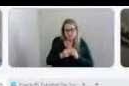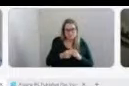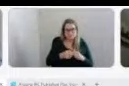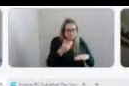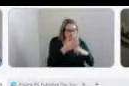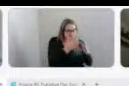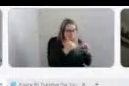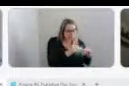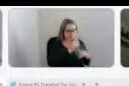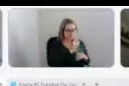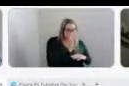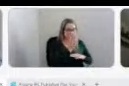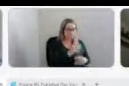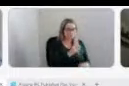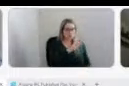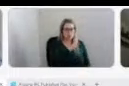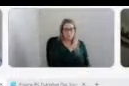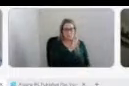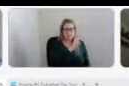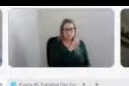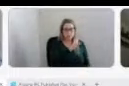speaker is barbara tillman